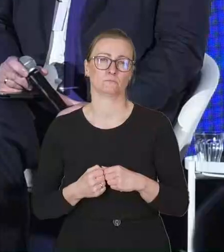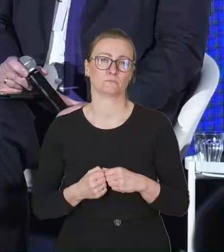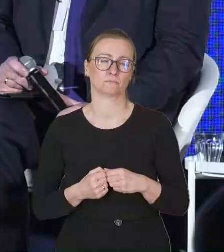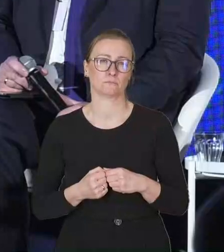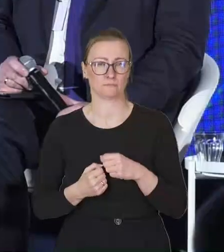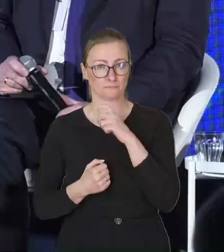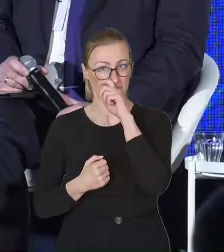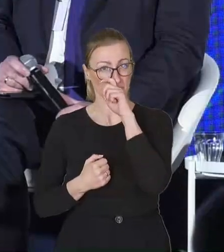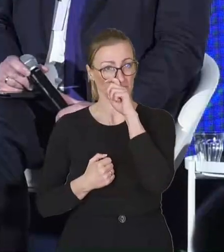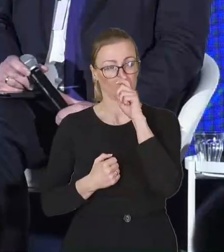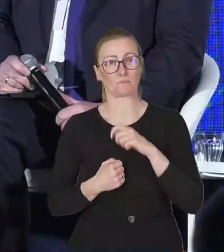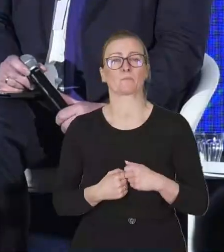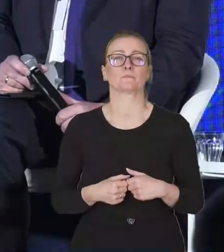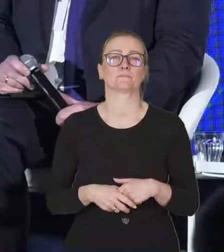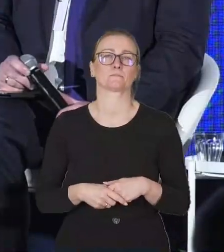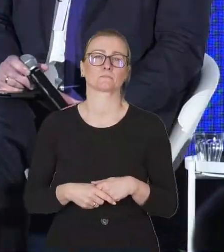that have